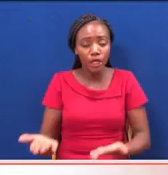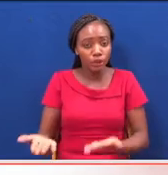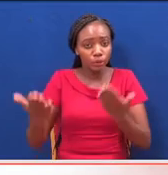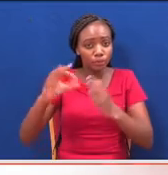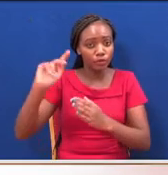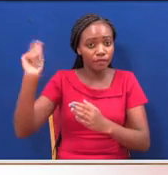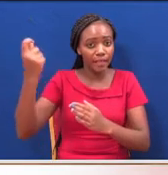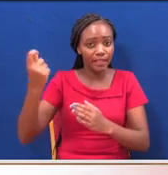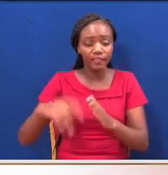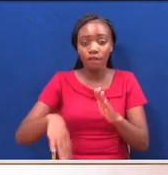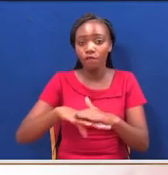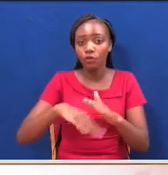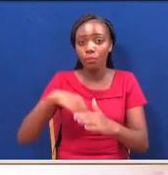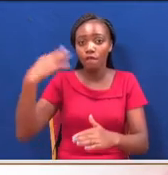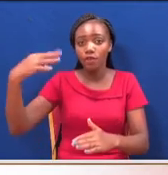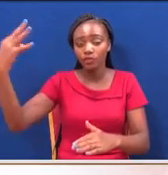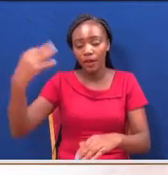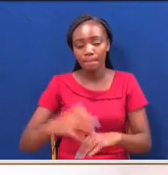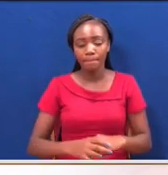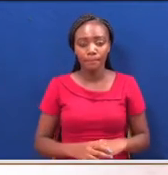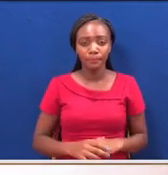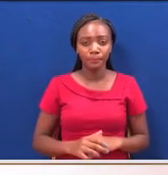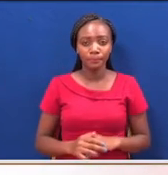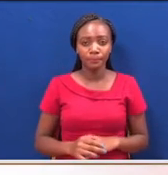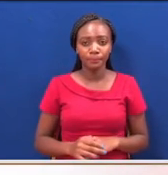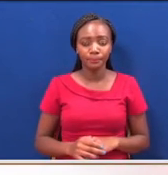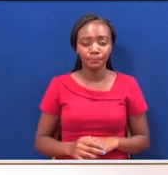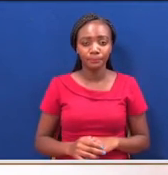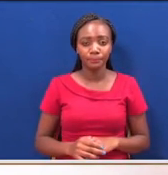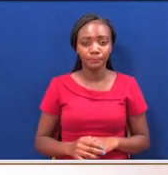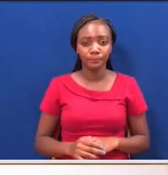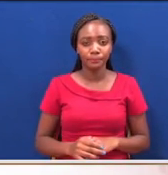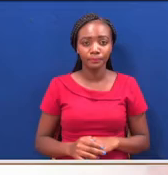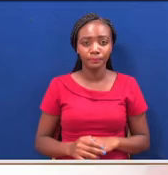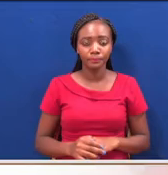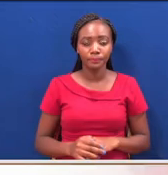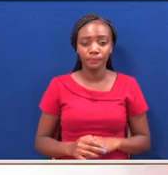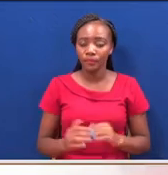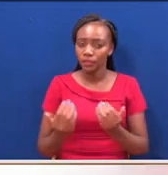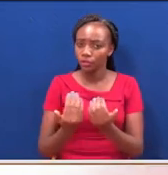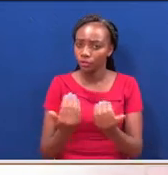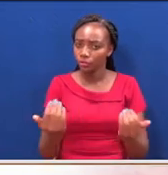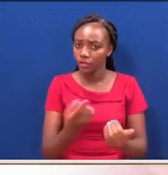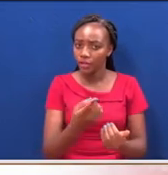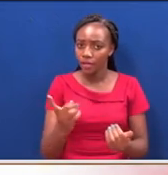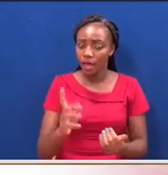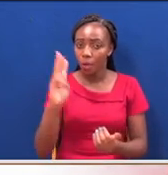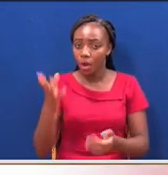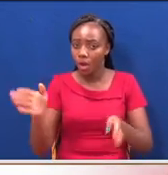future. Usipofanya vitu kama hizi kwa grassroots, inamaanisha criminal itaongezeka. Juu watoi watakuwa wanafunga